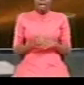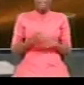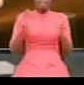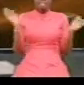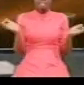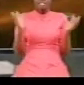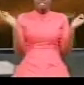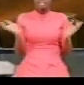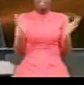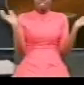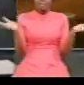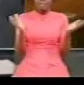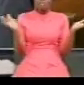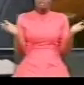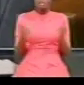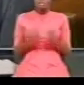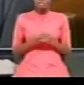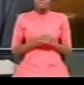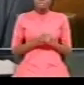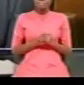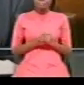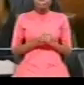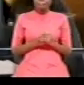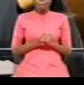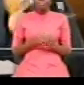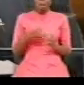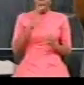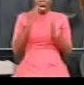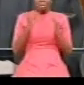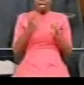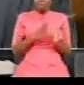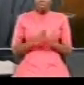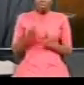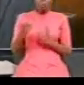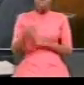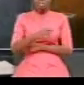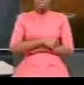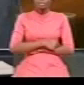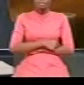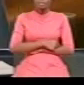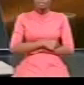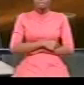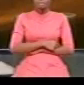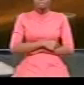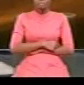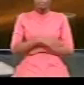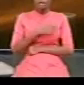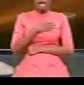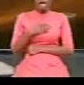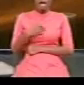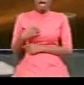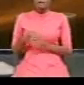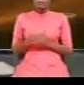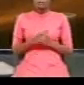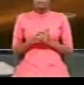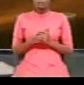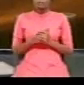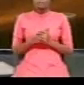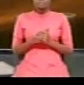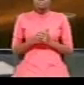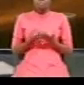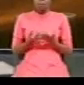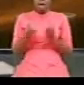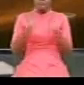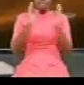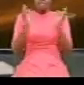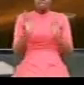festivities, ceremonies are now the order of the day. And fashion